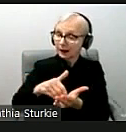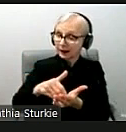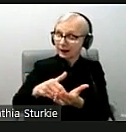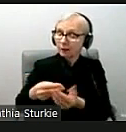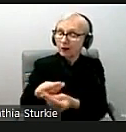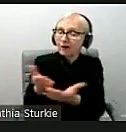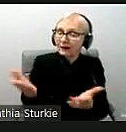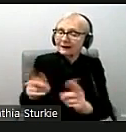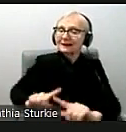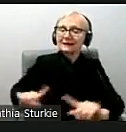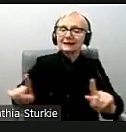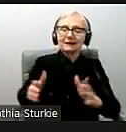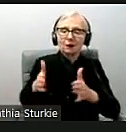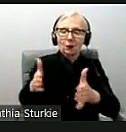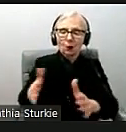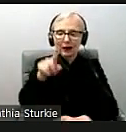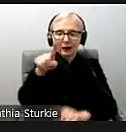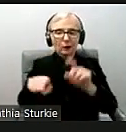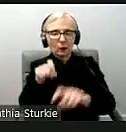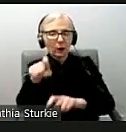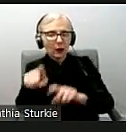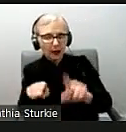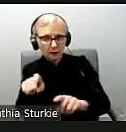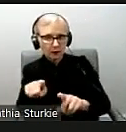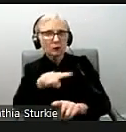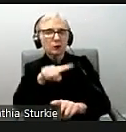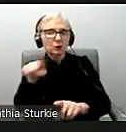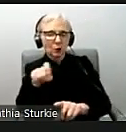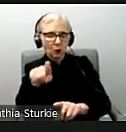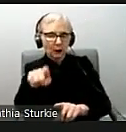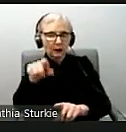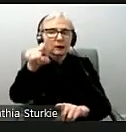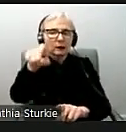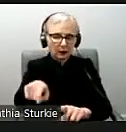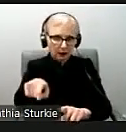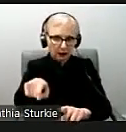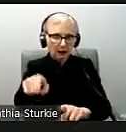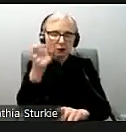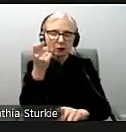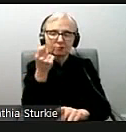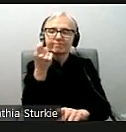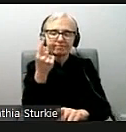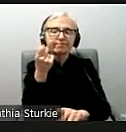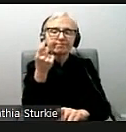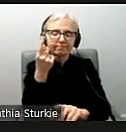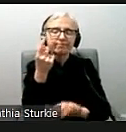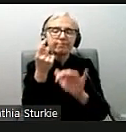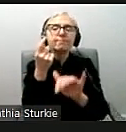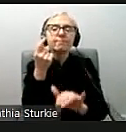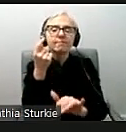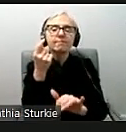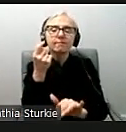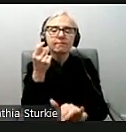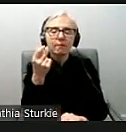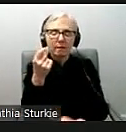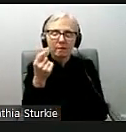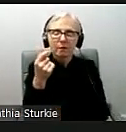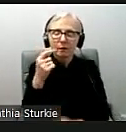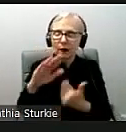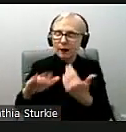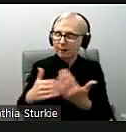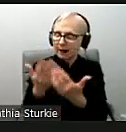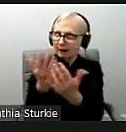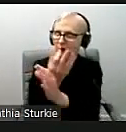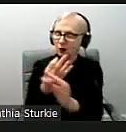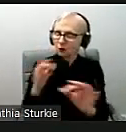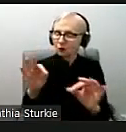way for people to ask questions, get the information that they need to understand everything that they need to know about this free,